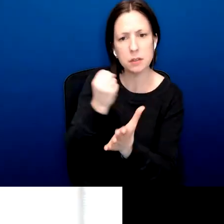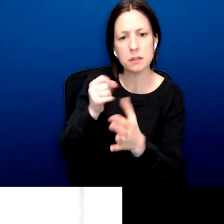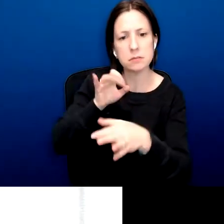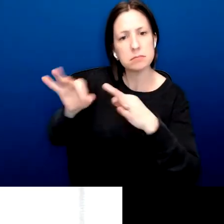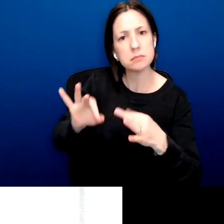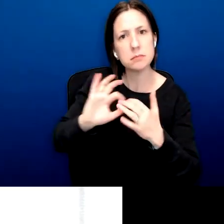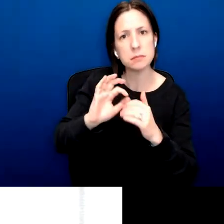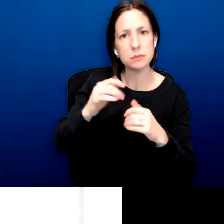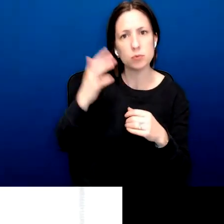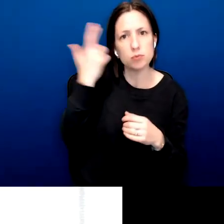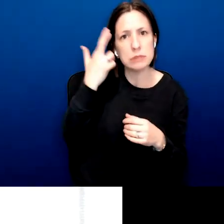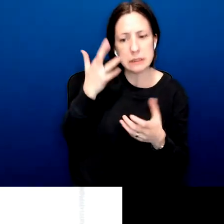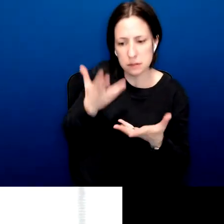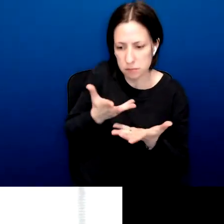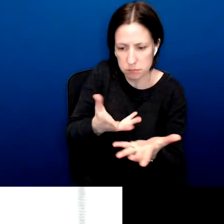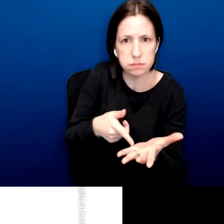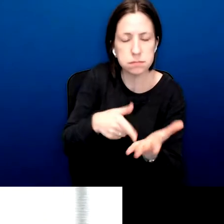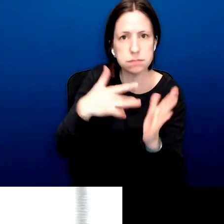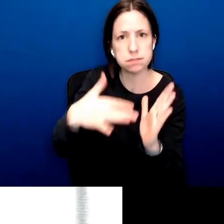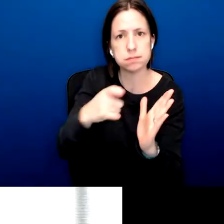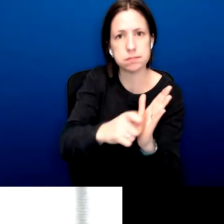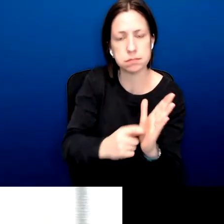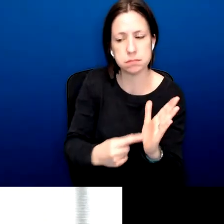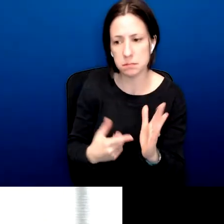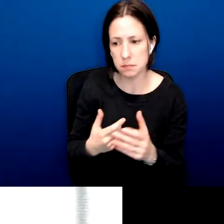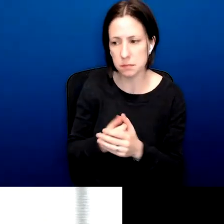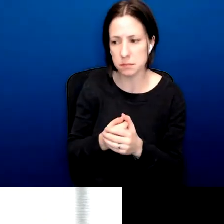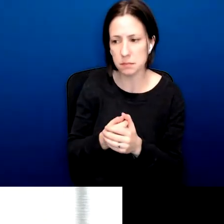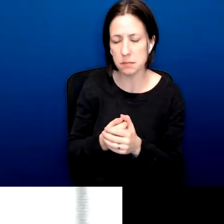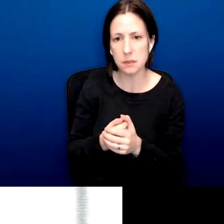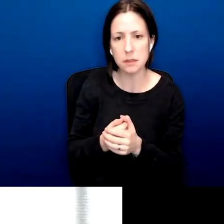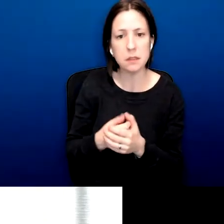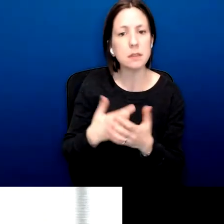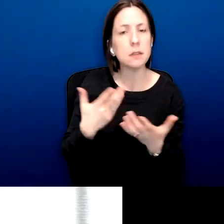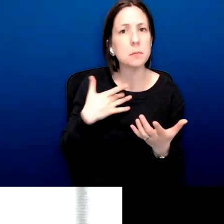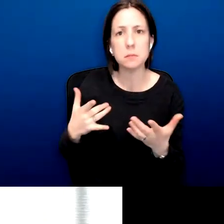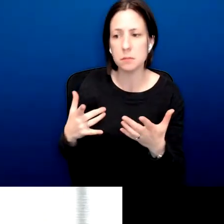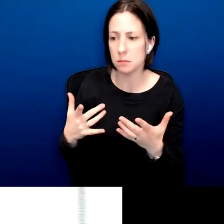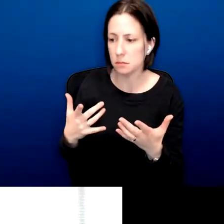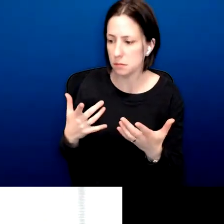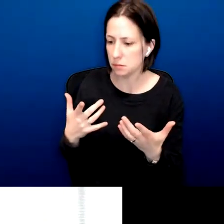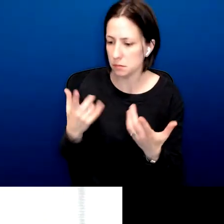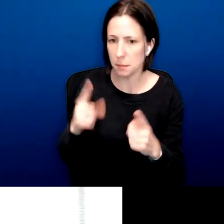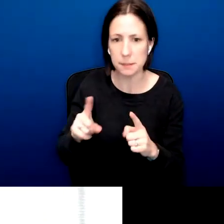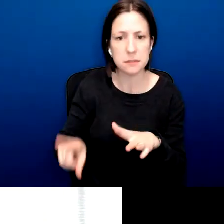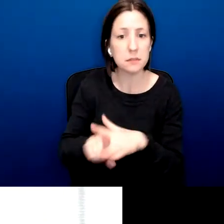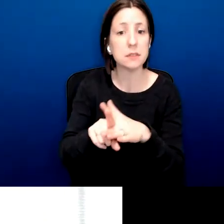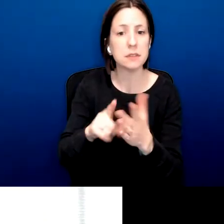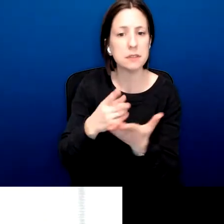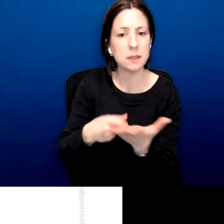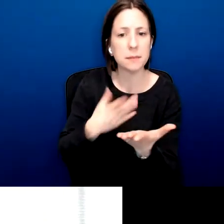work. So a lot of it, I would say, kind of just struck up from kind of some of my inspirations, I